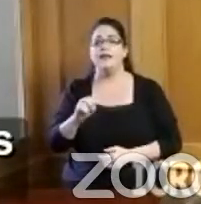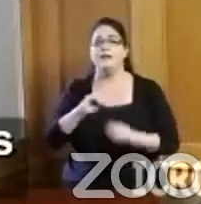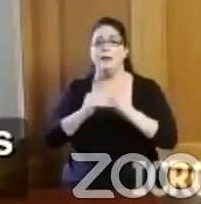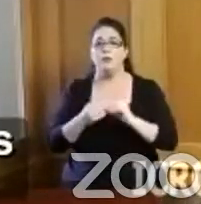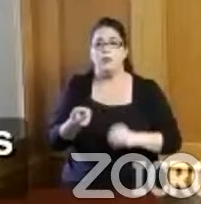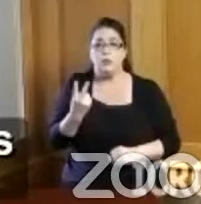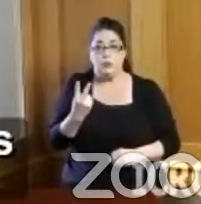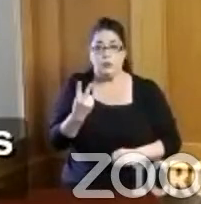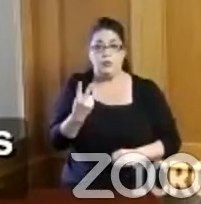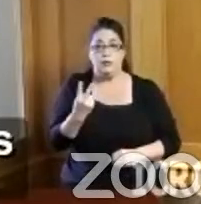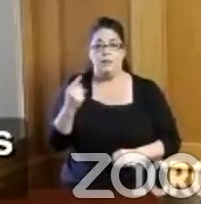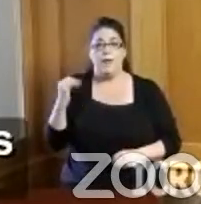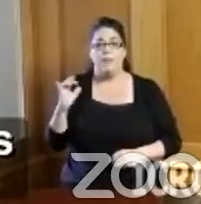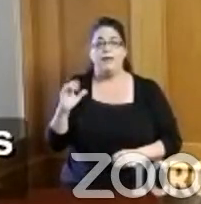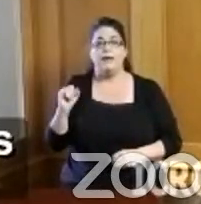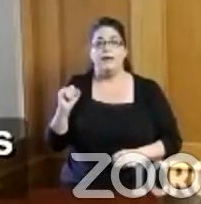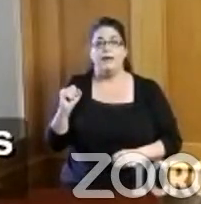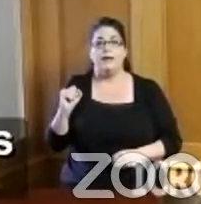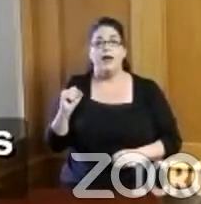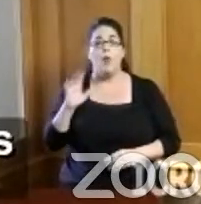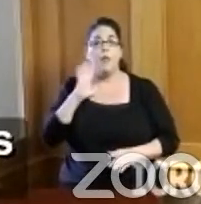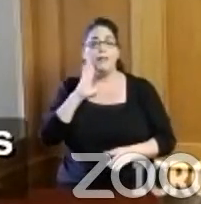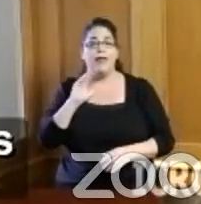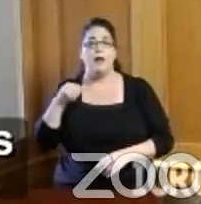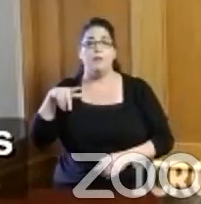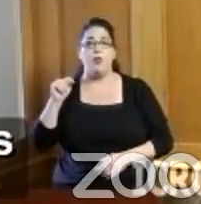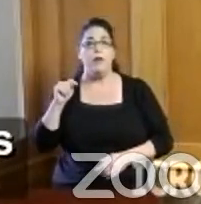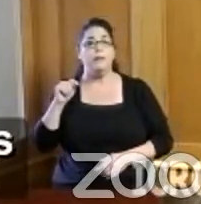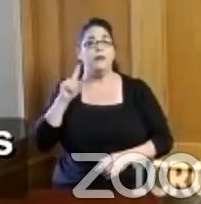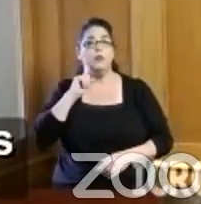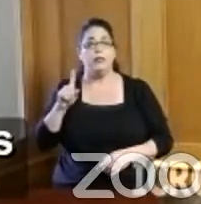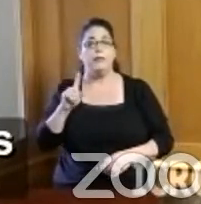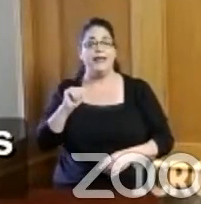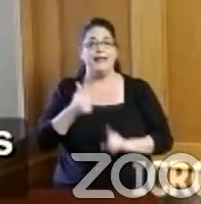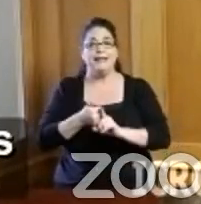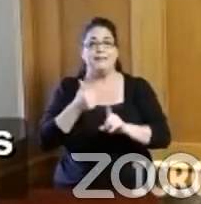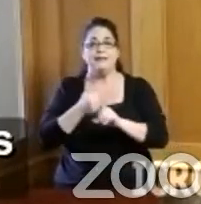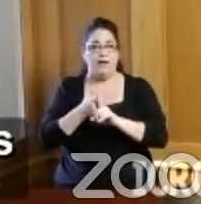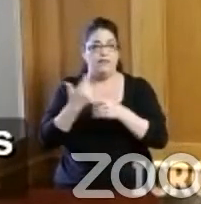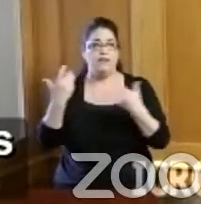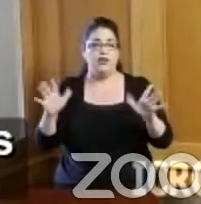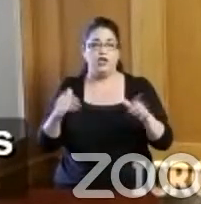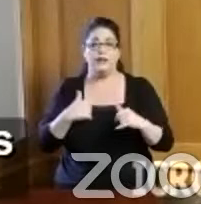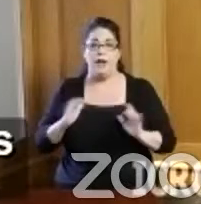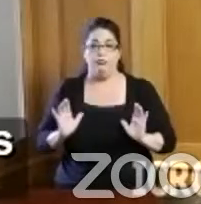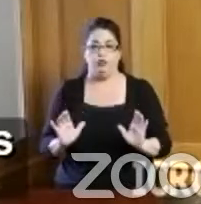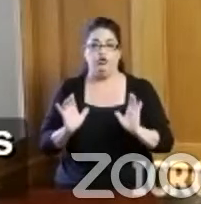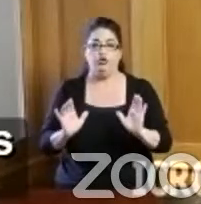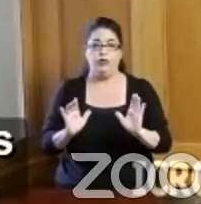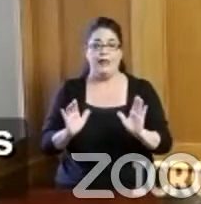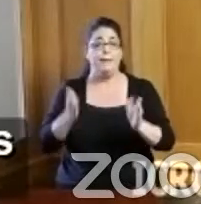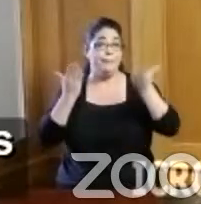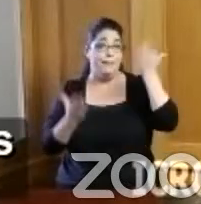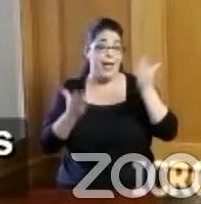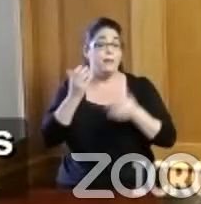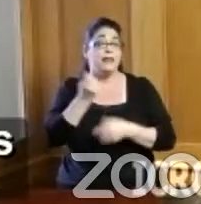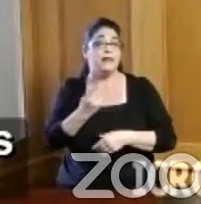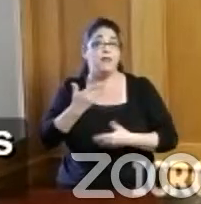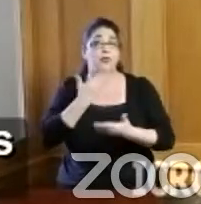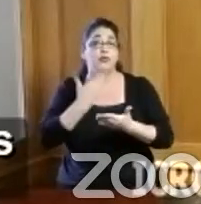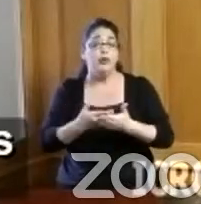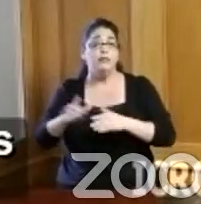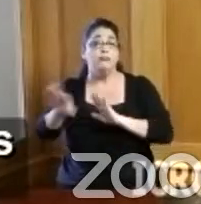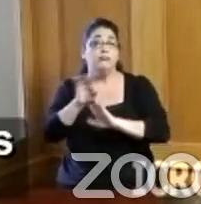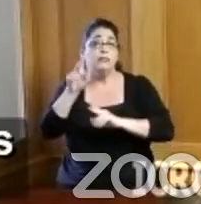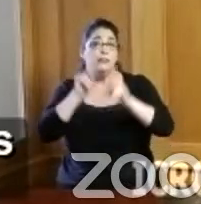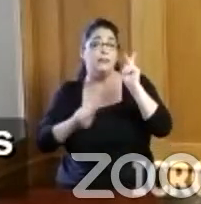Commission. There's an appointment that is up and I've been pushing for several years, and there may be some great people on there, but as we